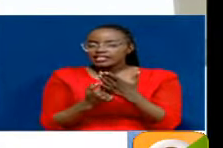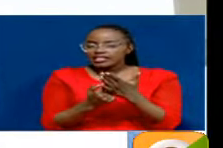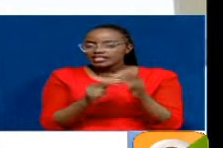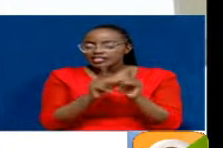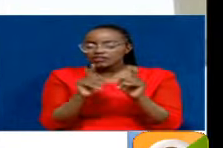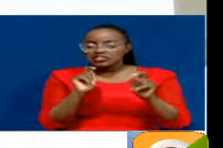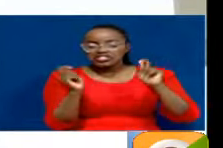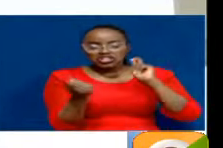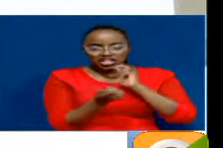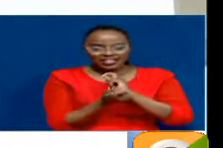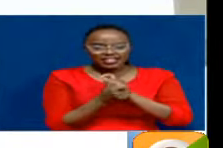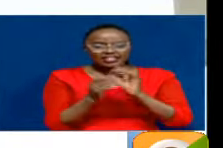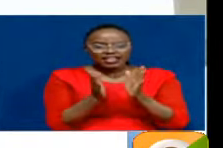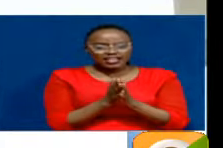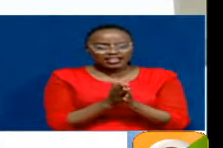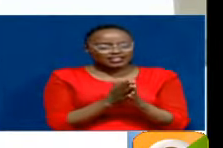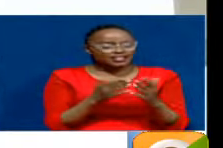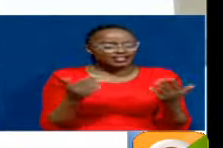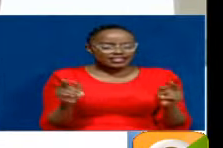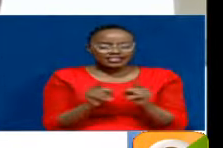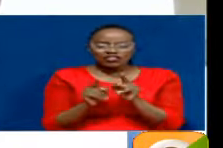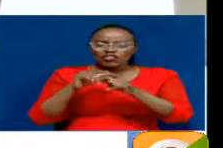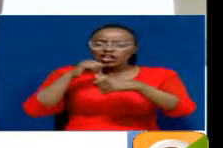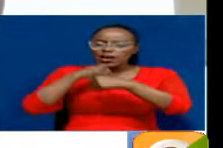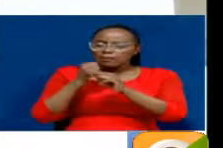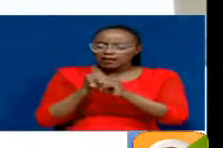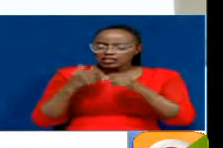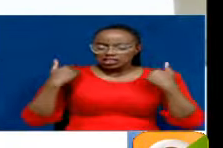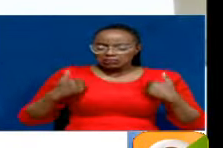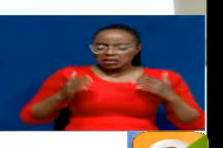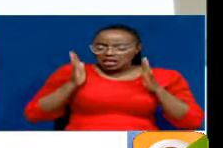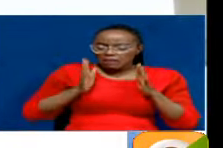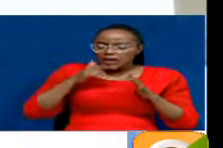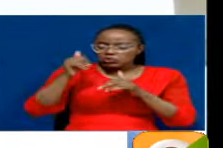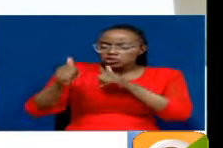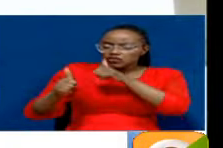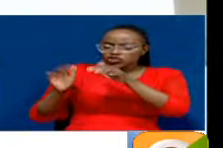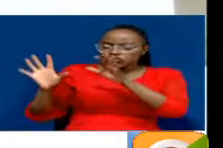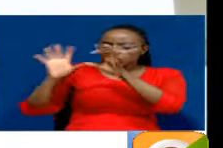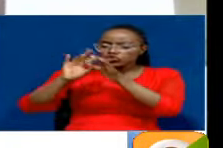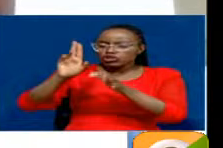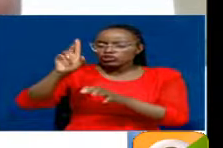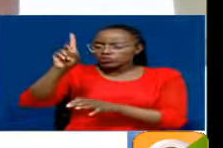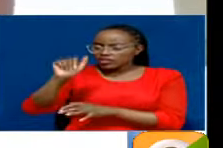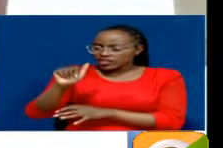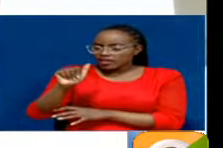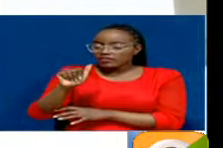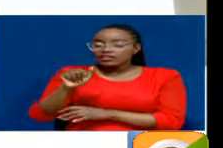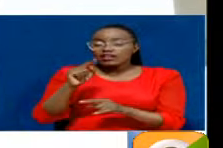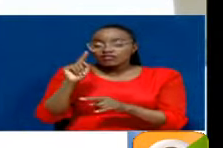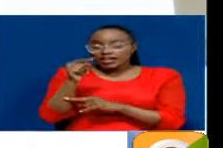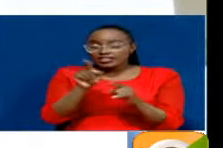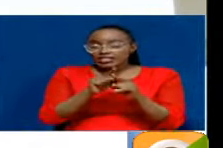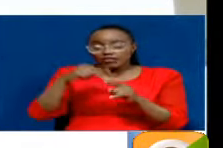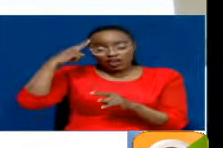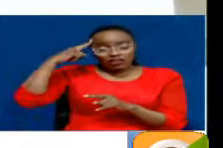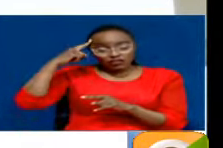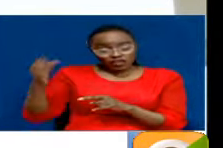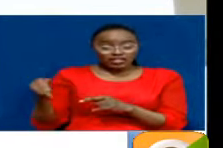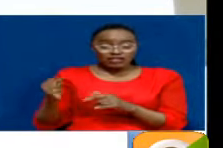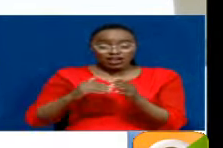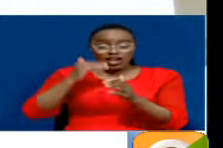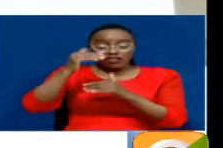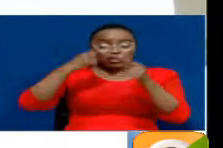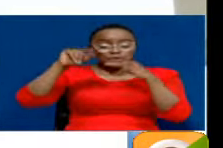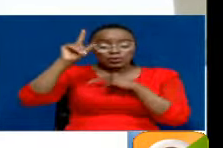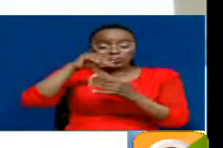being twisted and, you know, being made as if I am the one who refused to join the UDA party. Fact are stubborn, Oiga. After